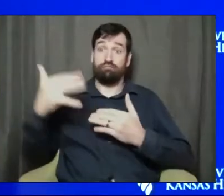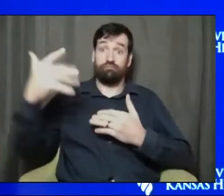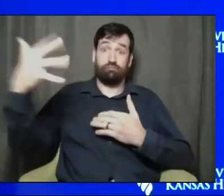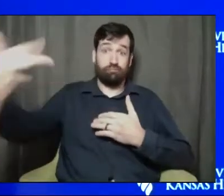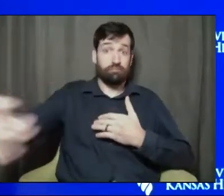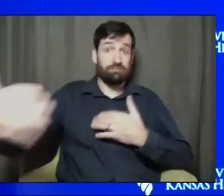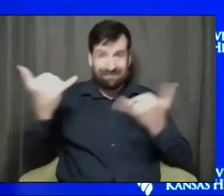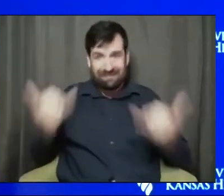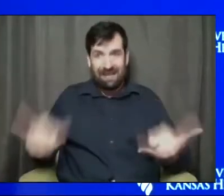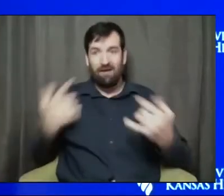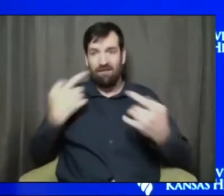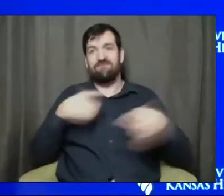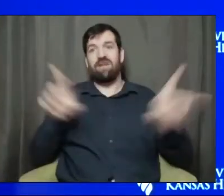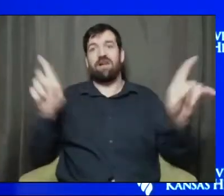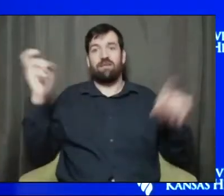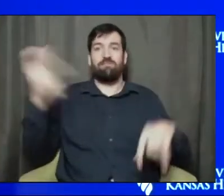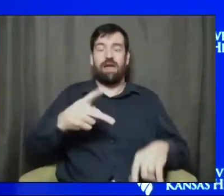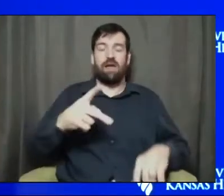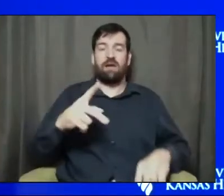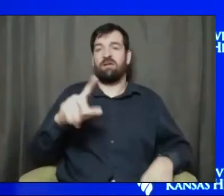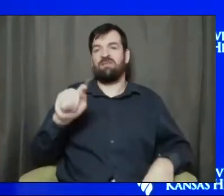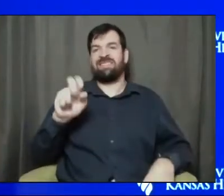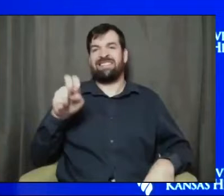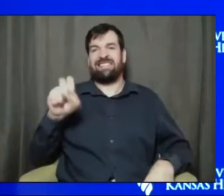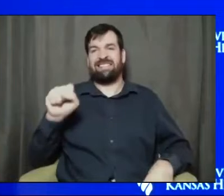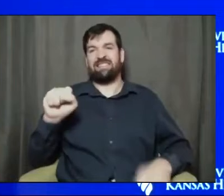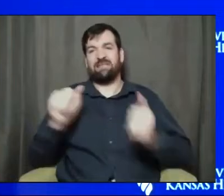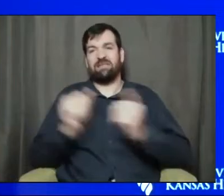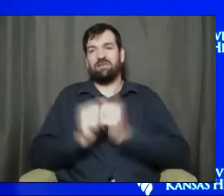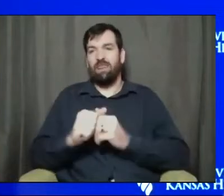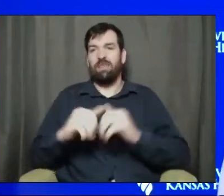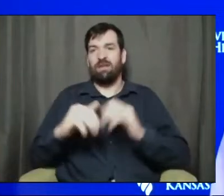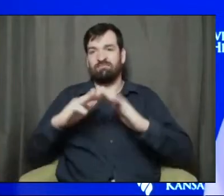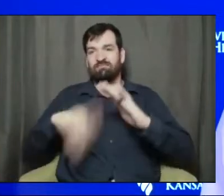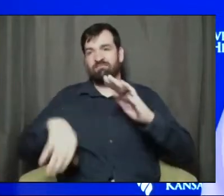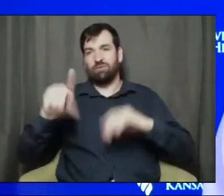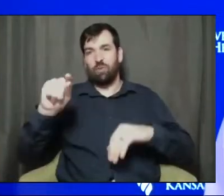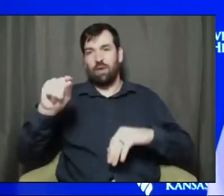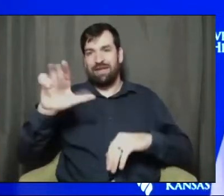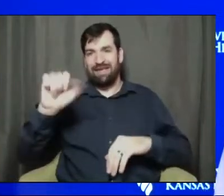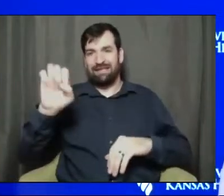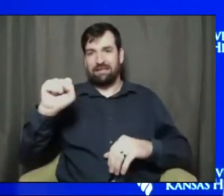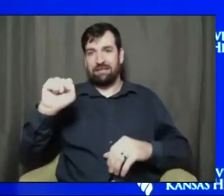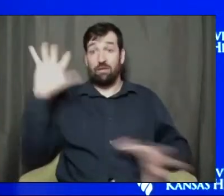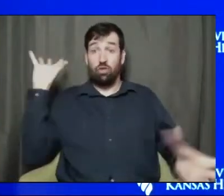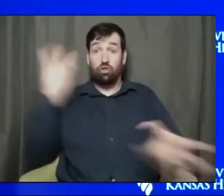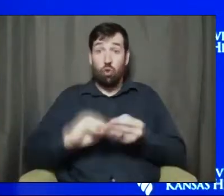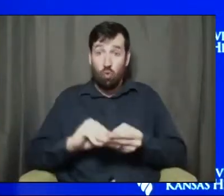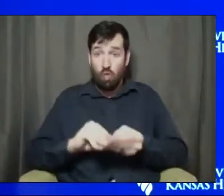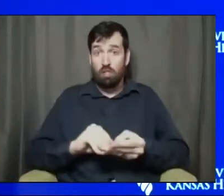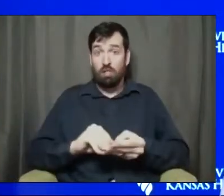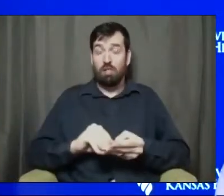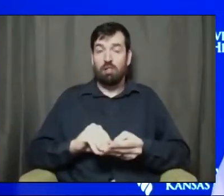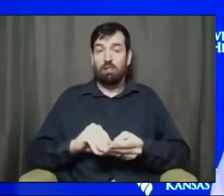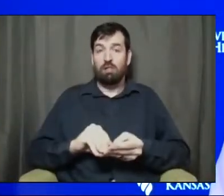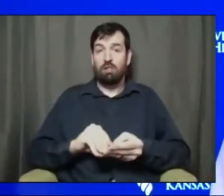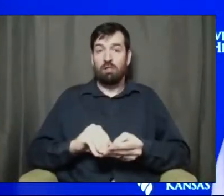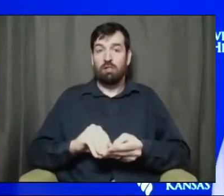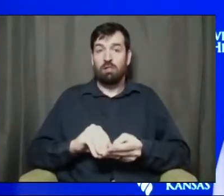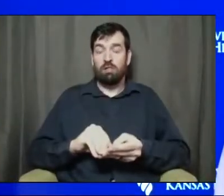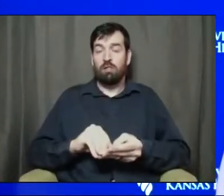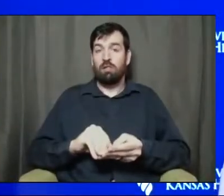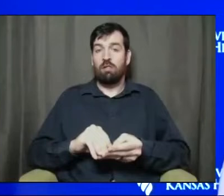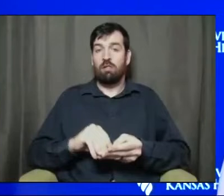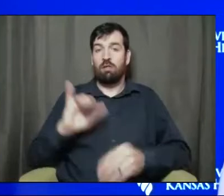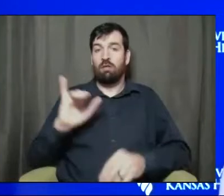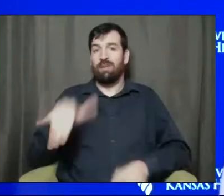we are in the teens with our current active infections. And then for our total just being in the teens, that was in March